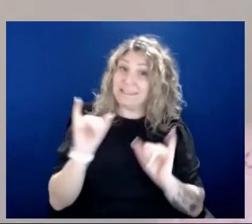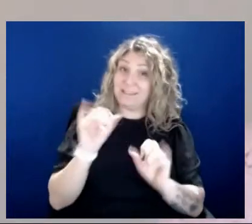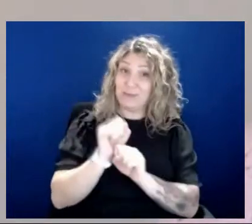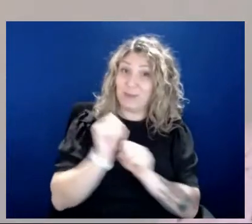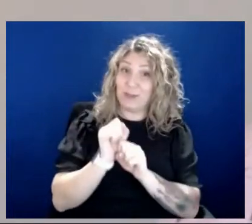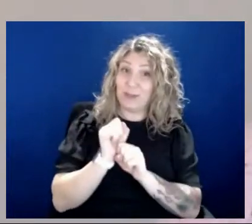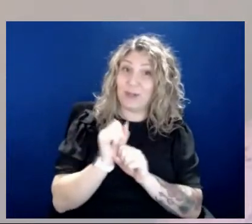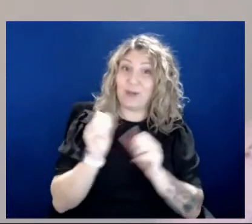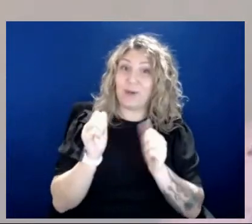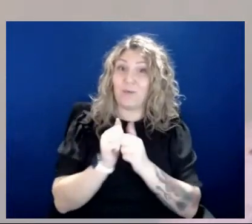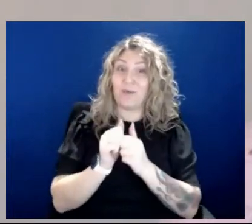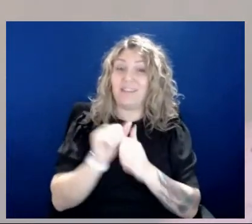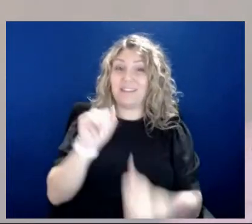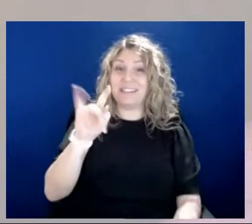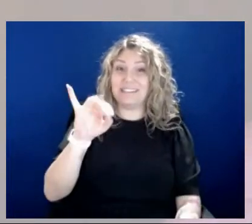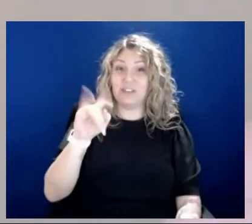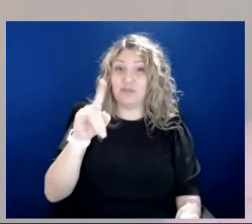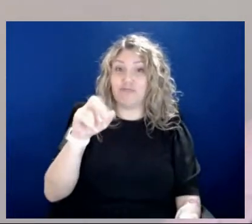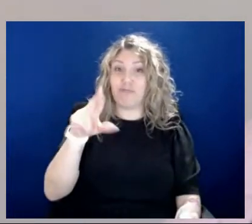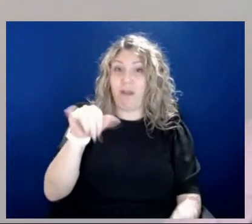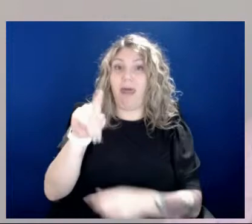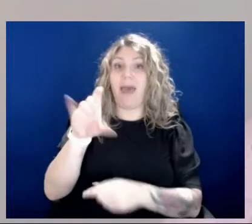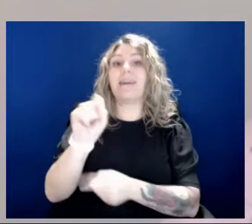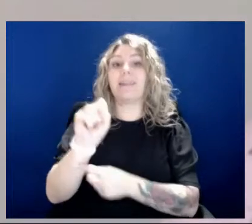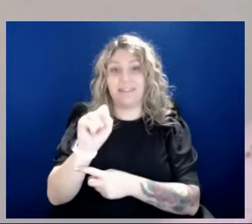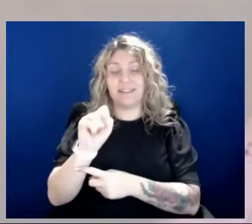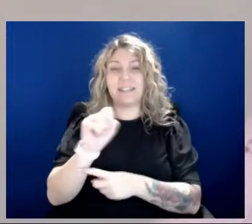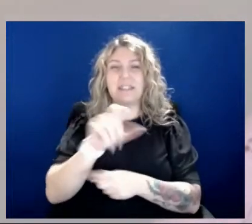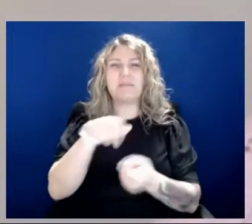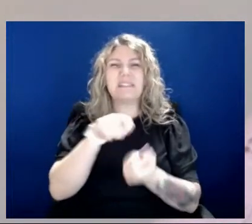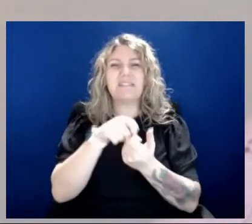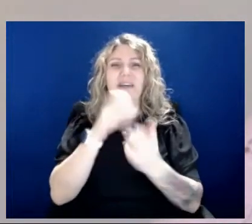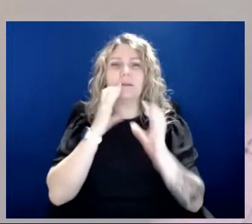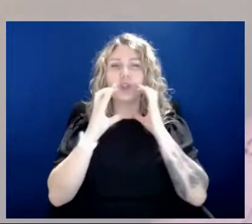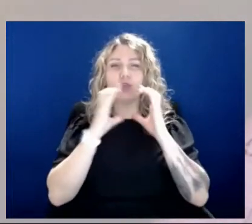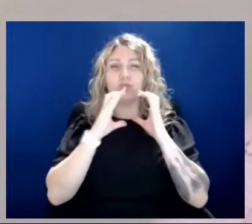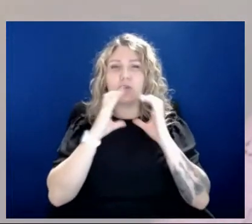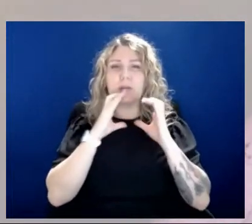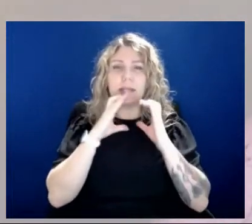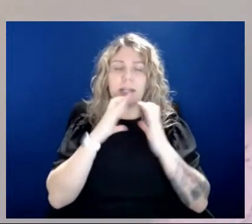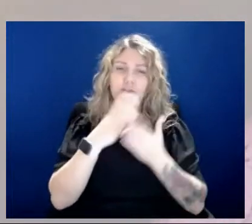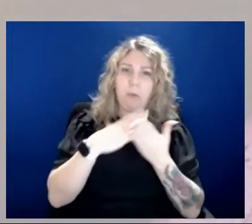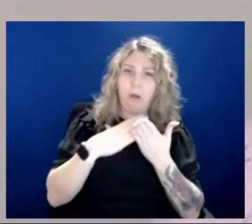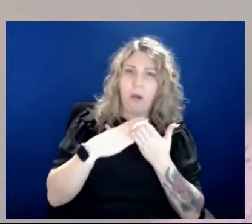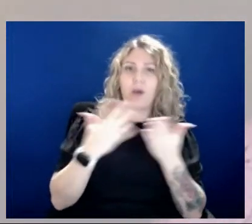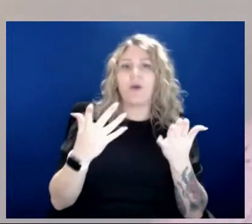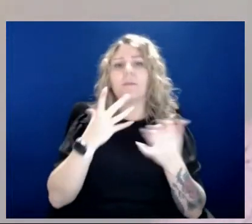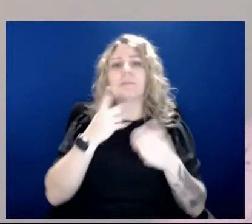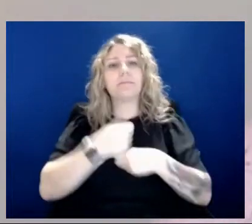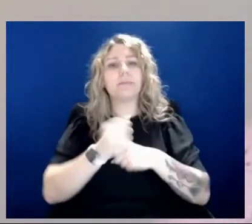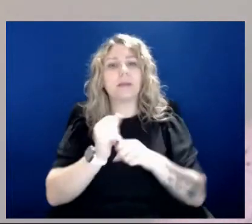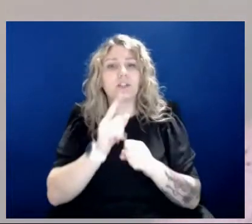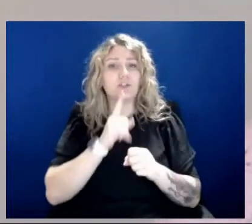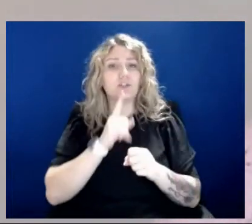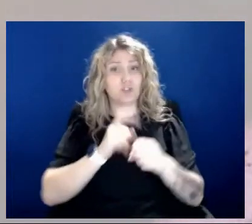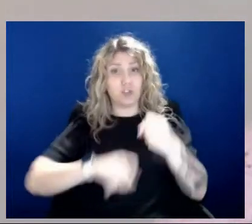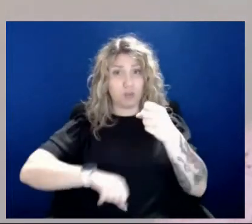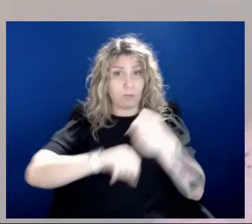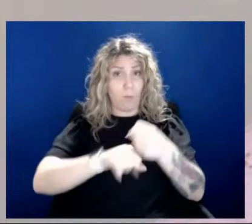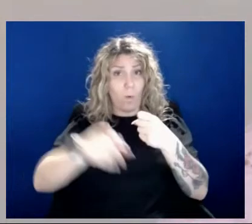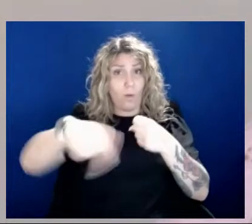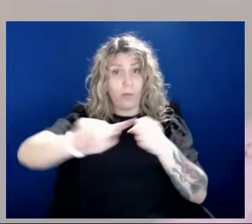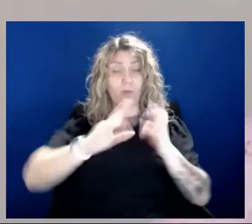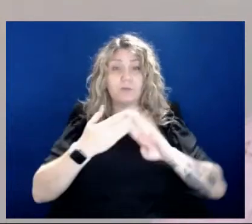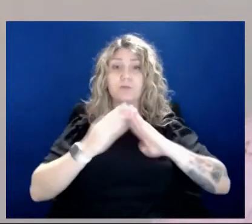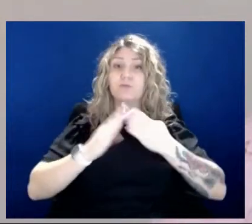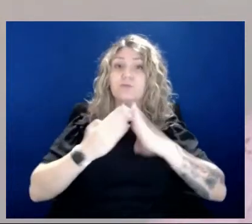in RADEXUP, particularly in the communications, and to make sure that we were supporting those